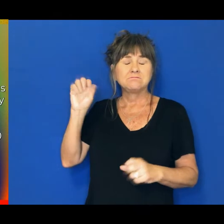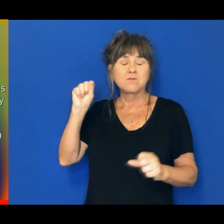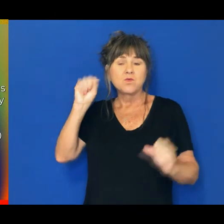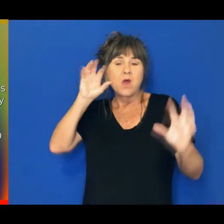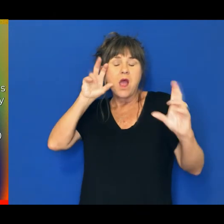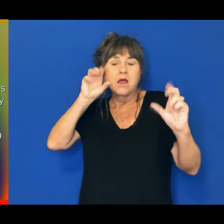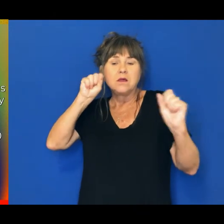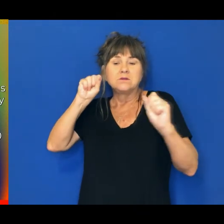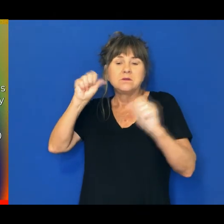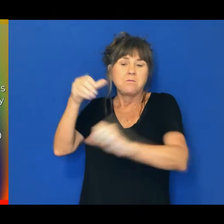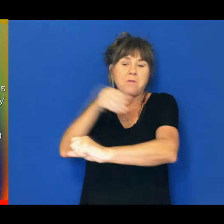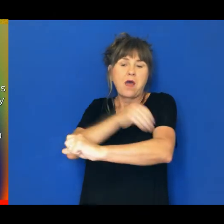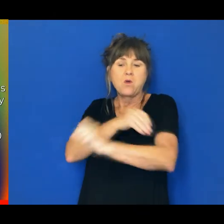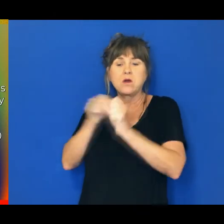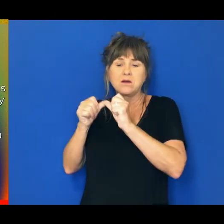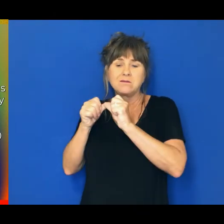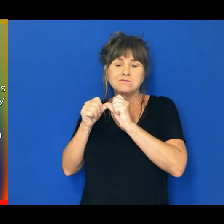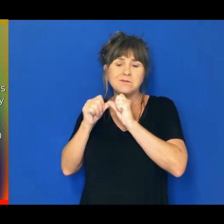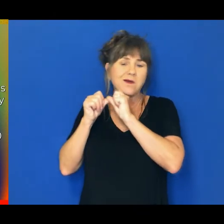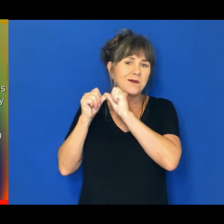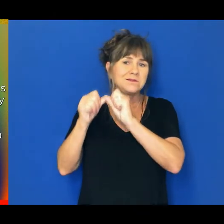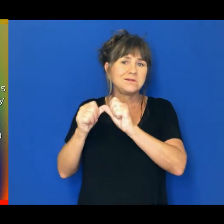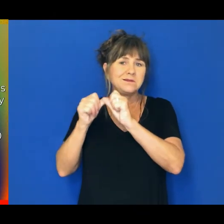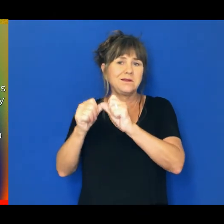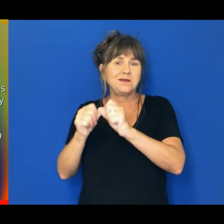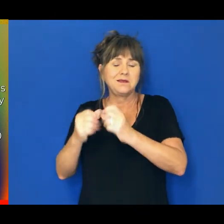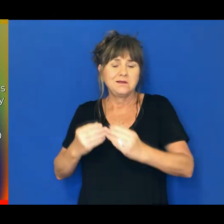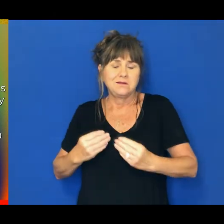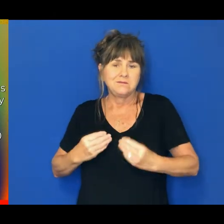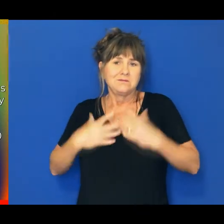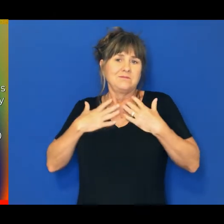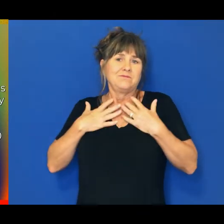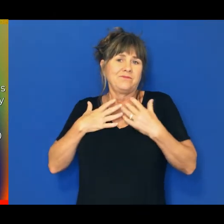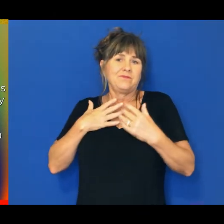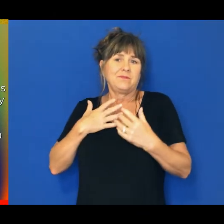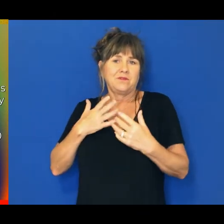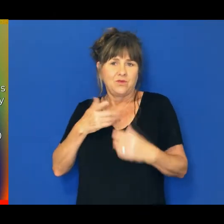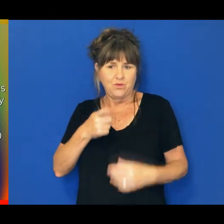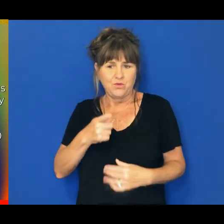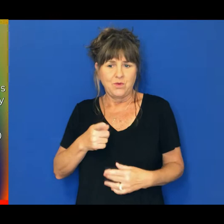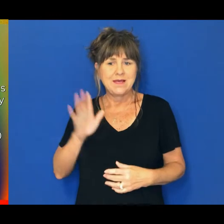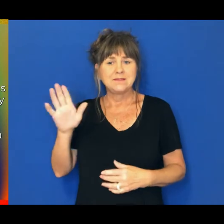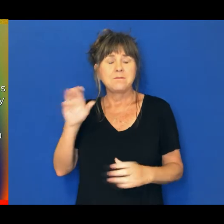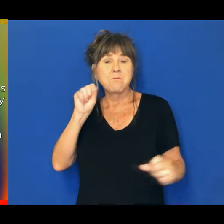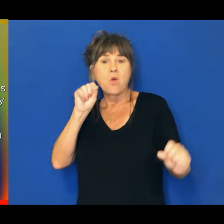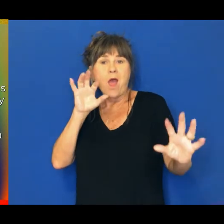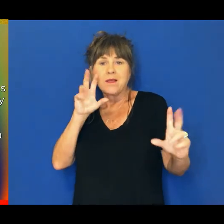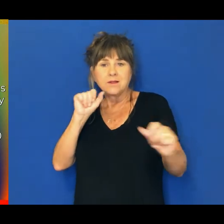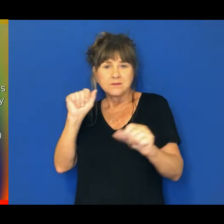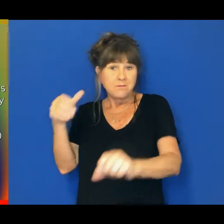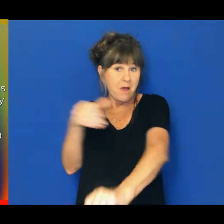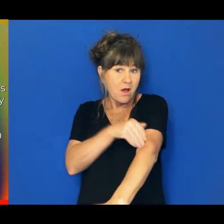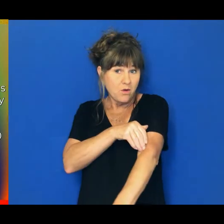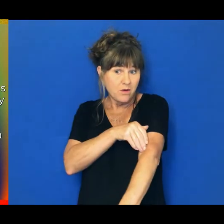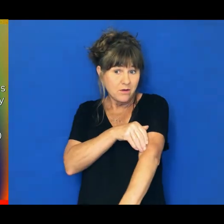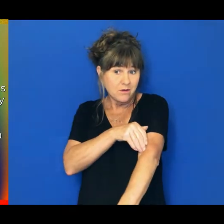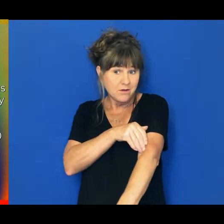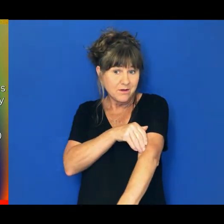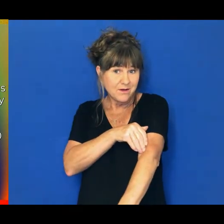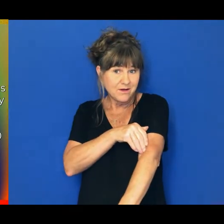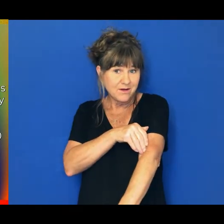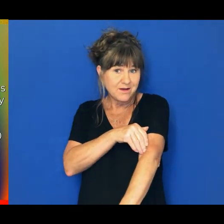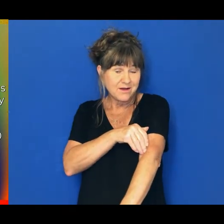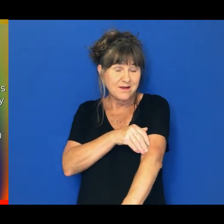miraculous power constantly energizes you. His miraculous power. What kind?